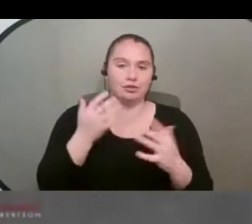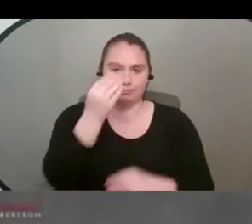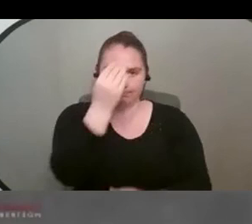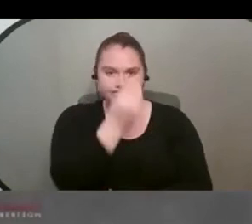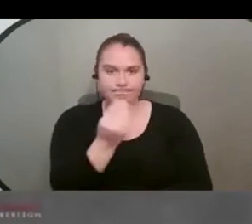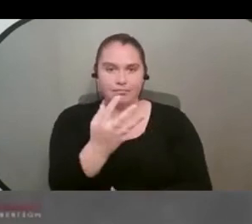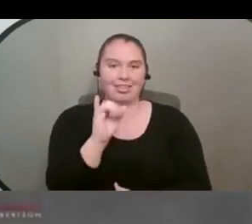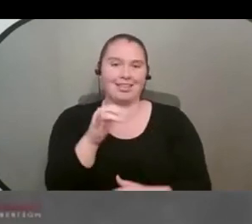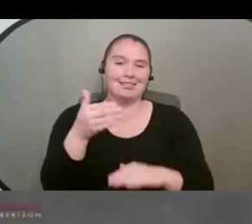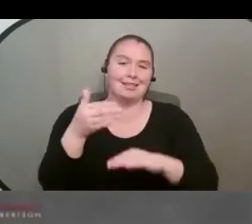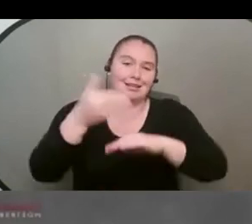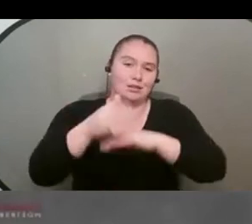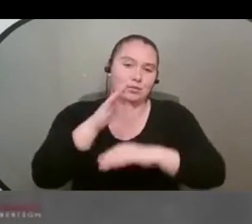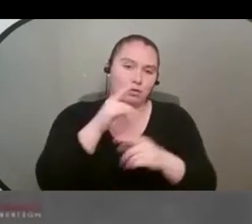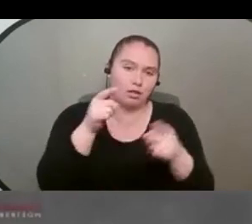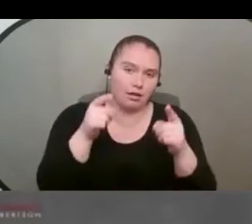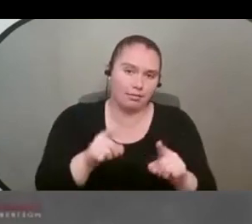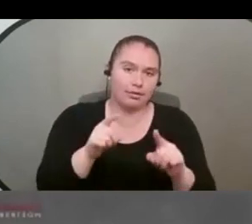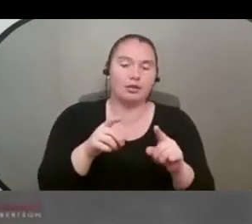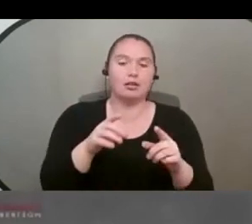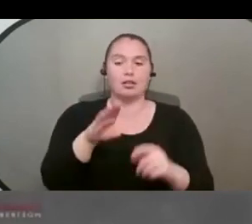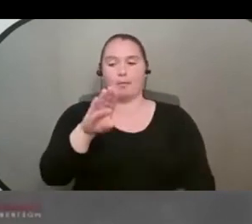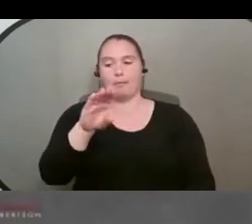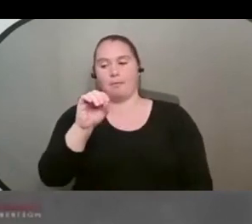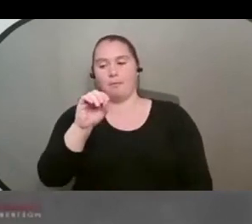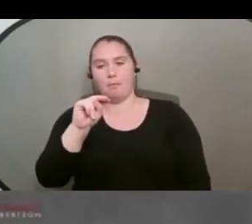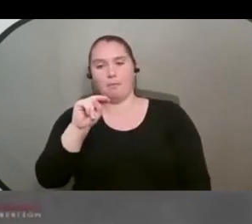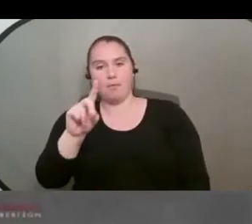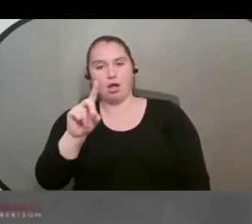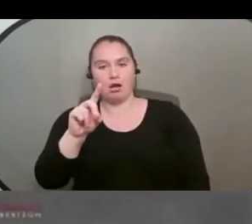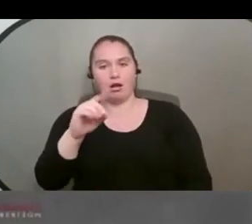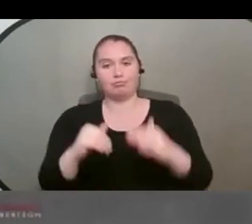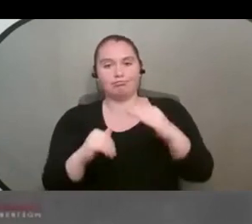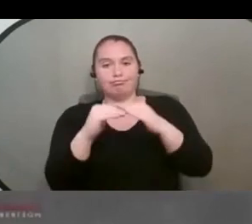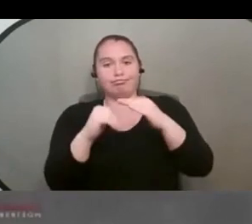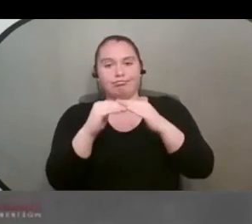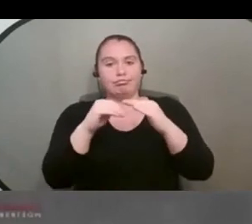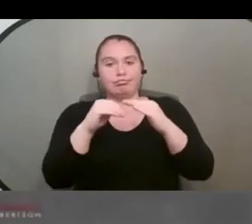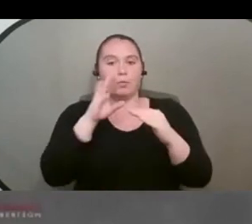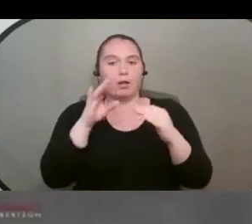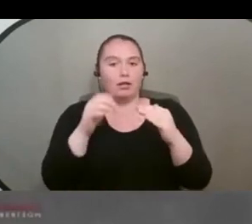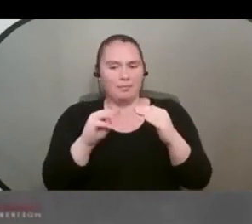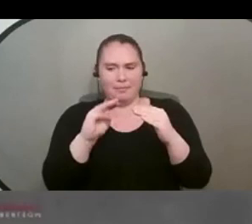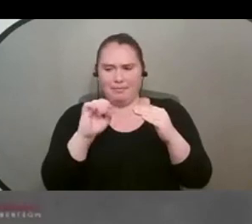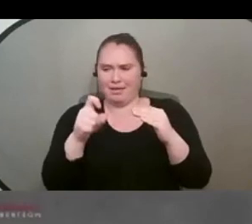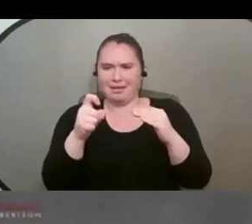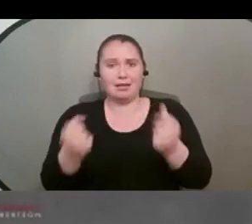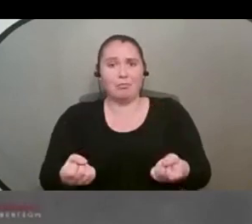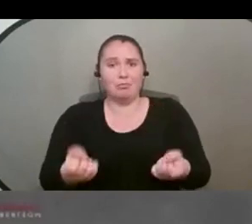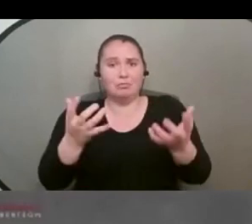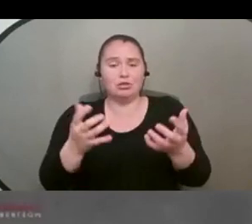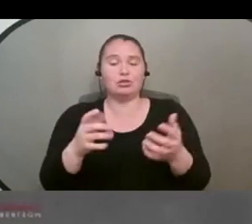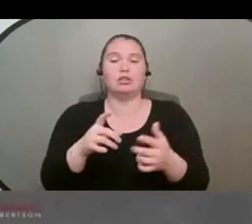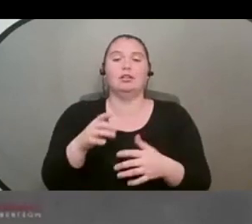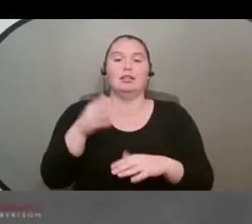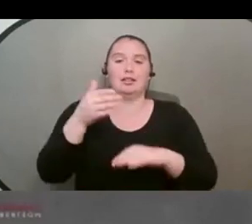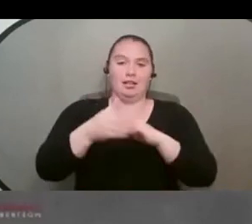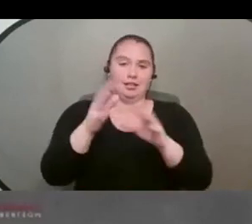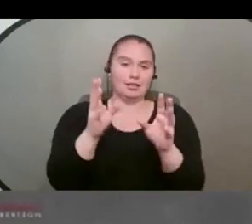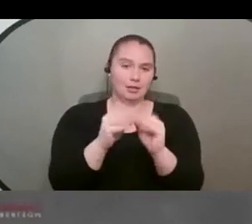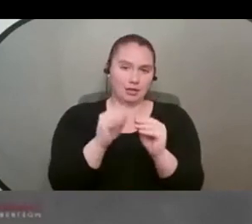be hearing more about that bonding capacity and next steps in the next meeting. And then we also talked briefly